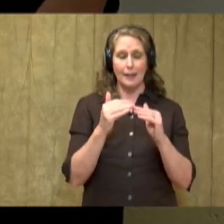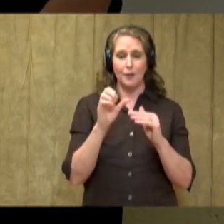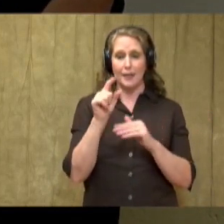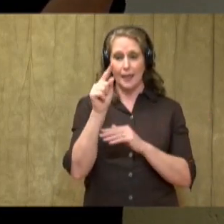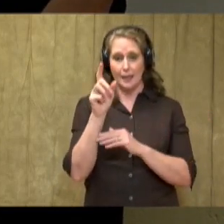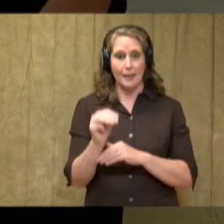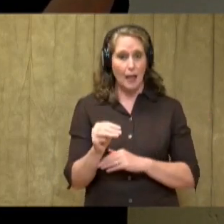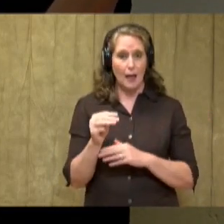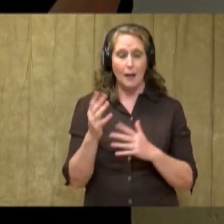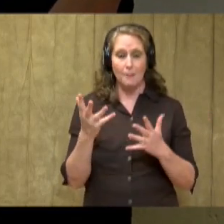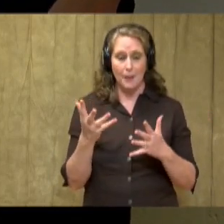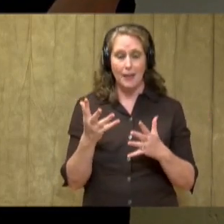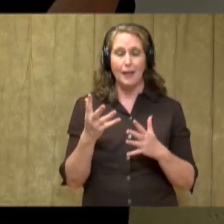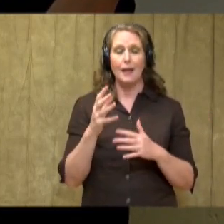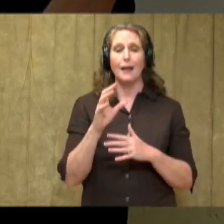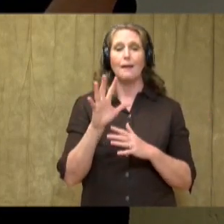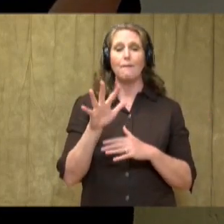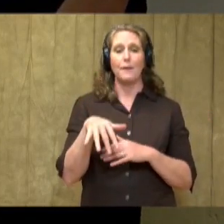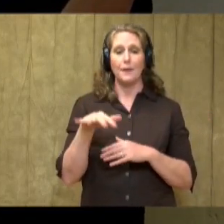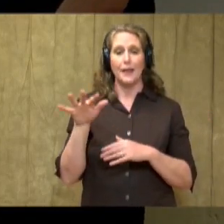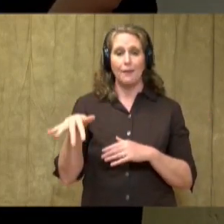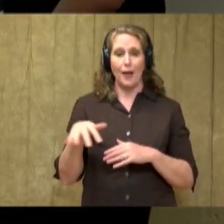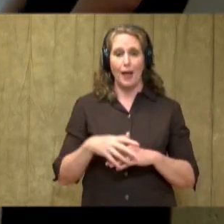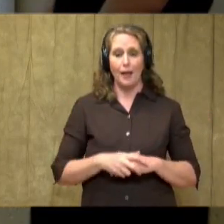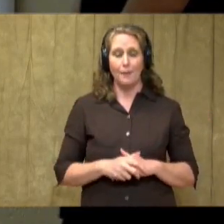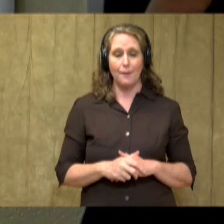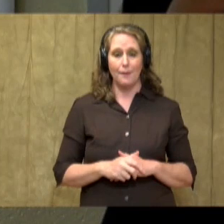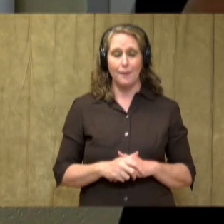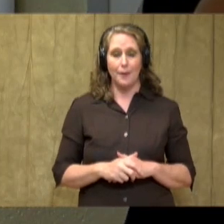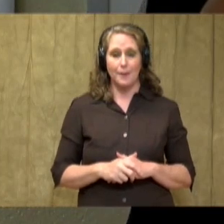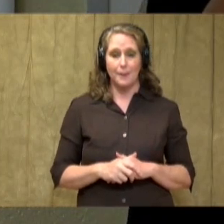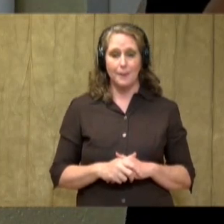sum 55.